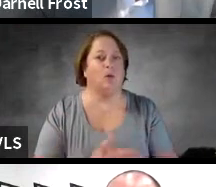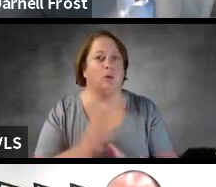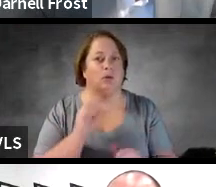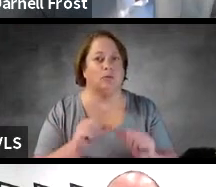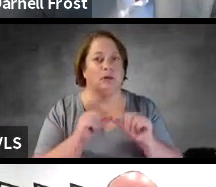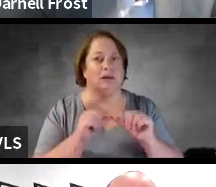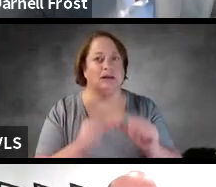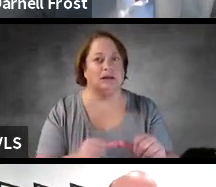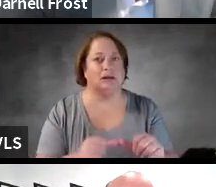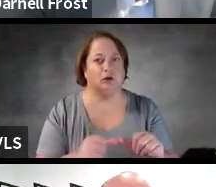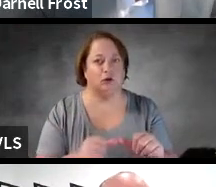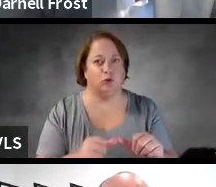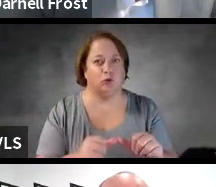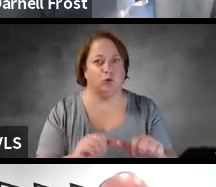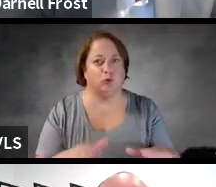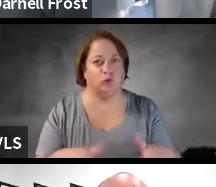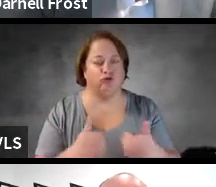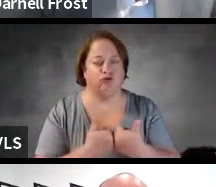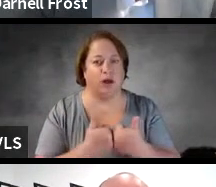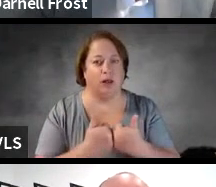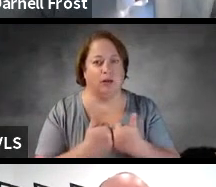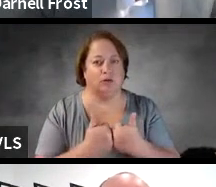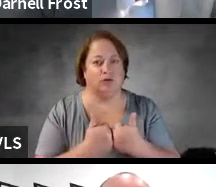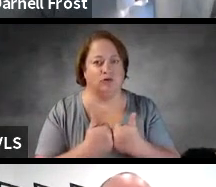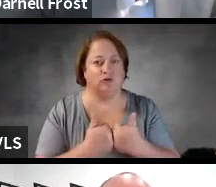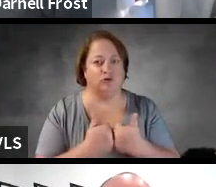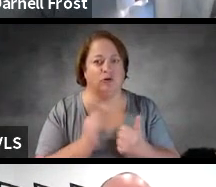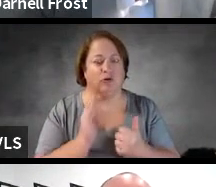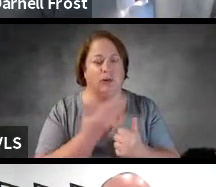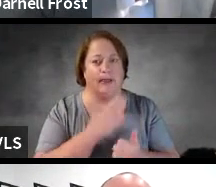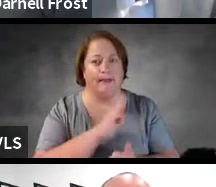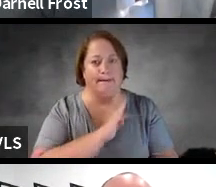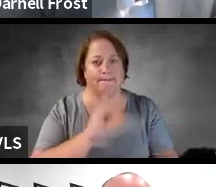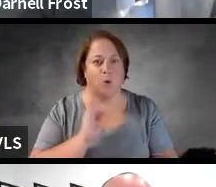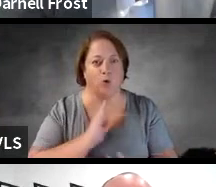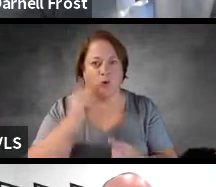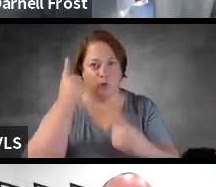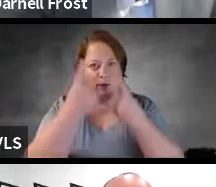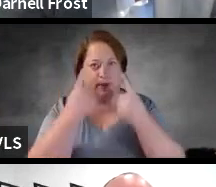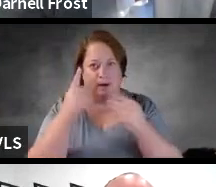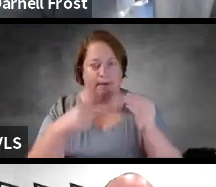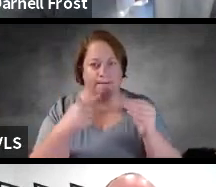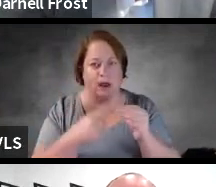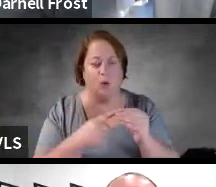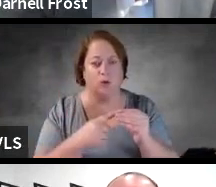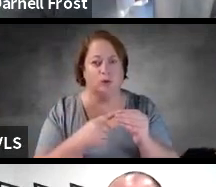to challenge our board to think about